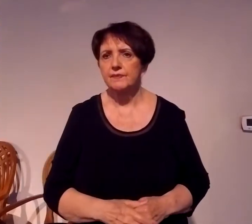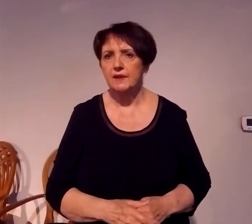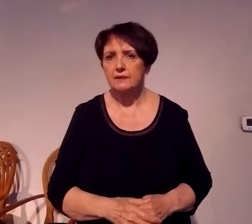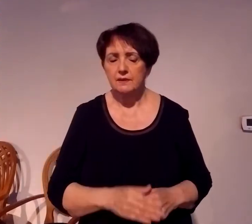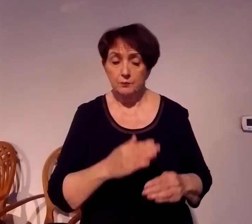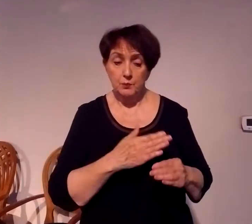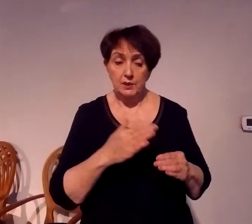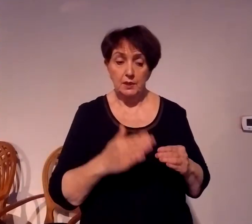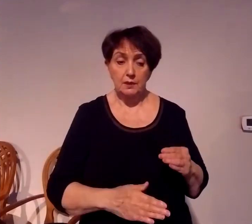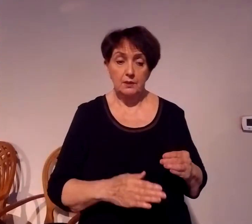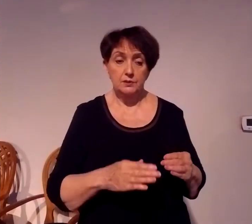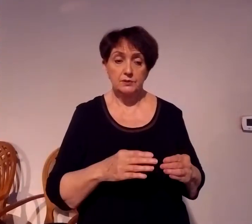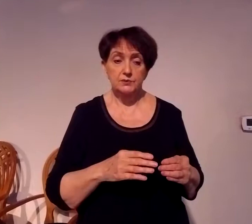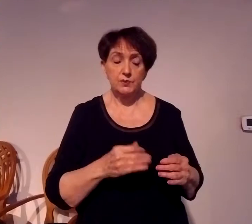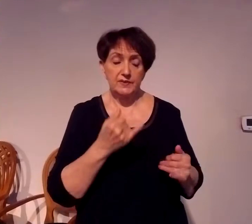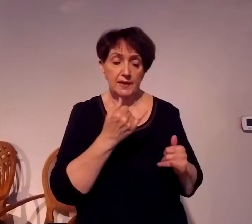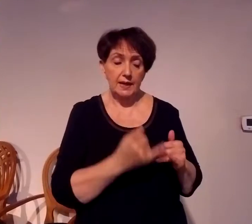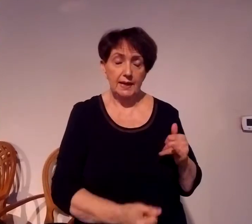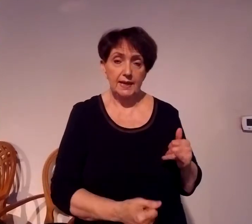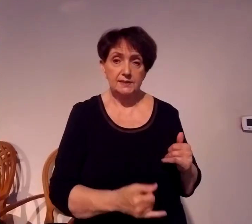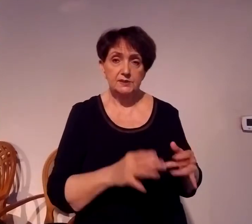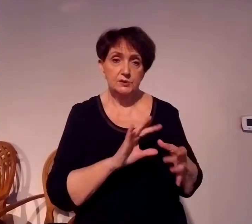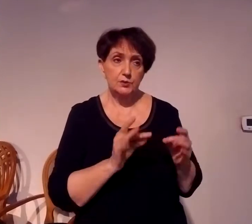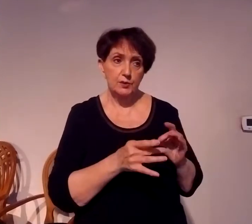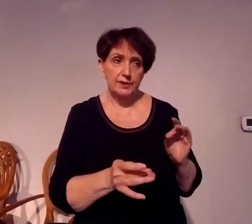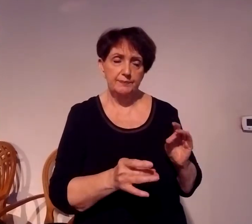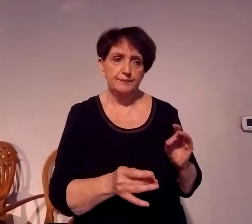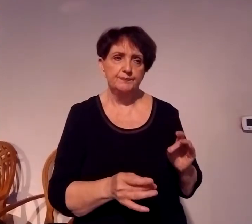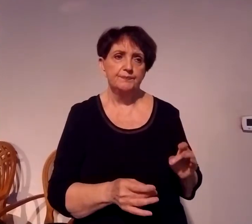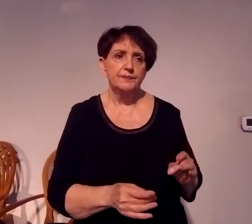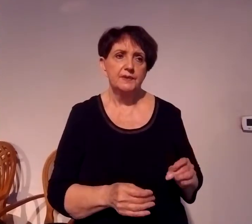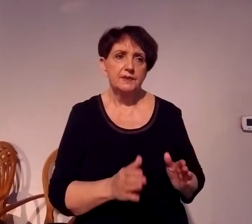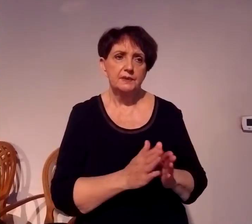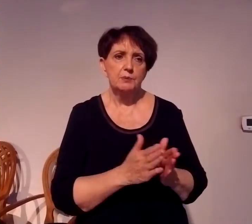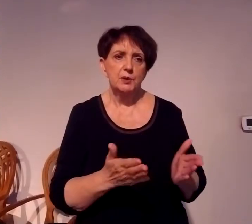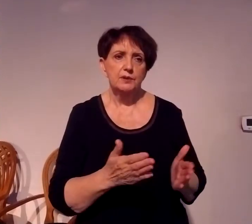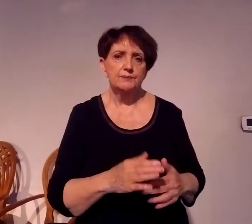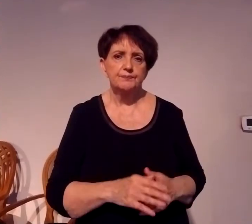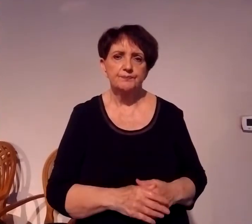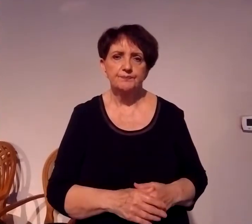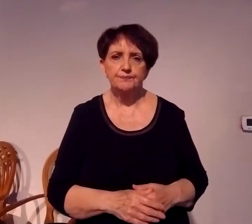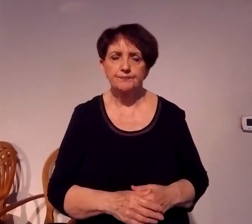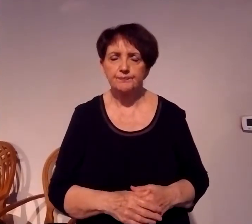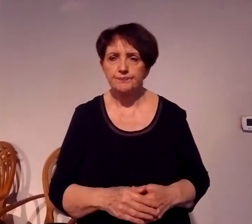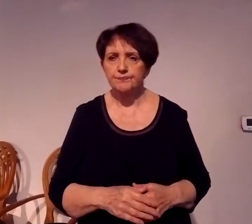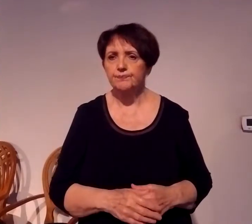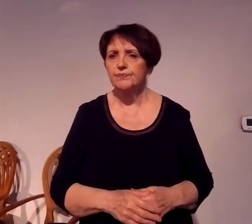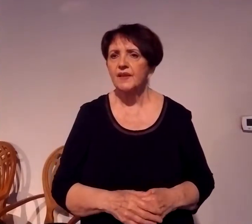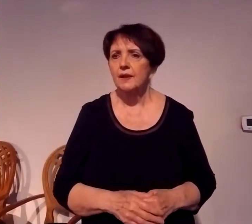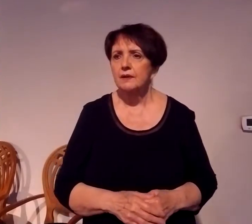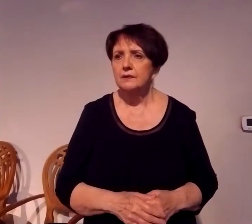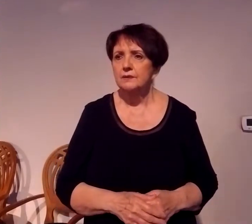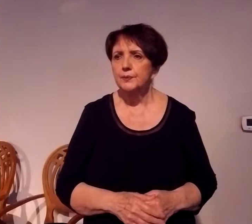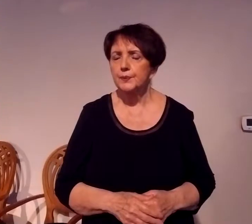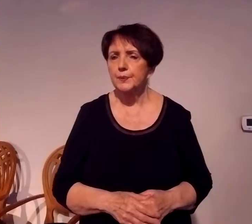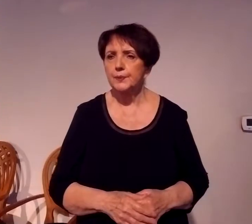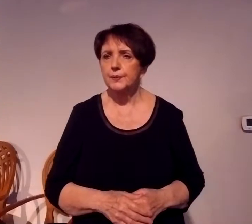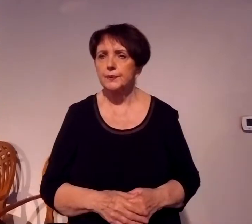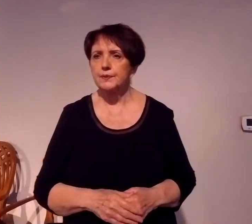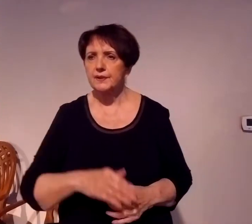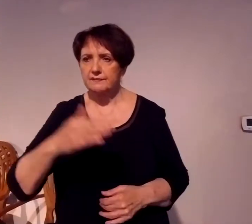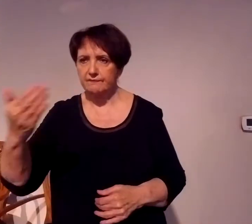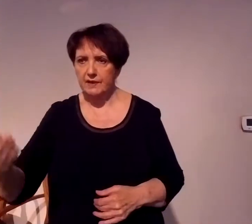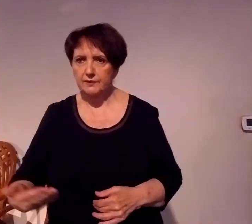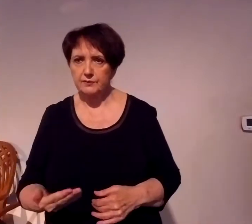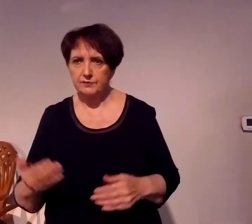close with the very last story that's in this book, The Conscious Activist. And so I just invite you to